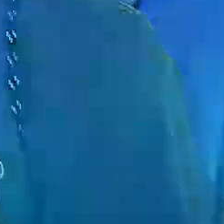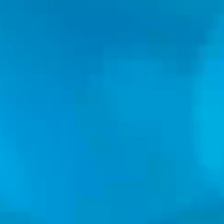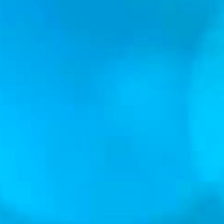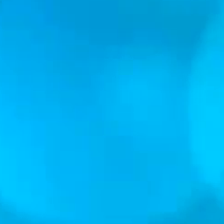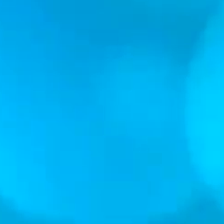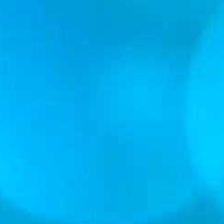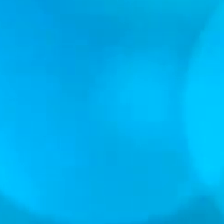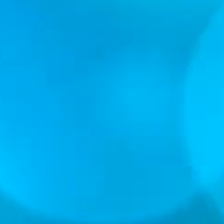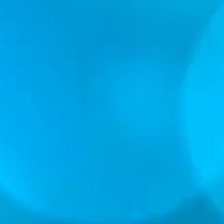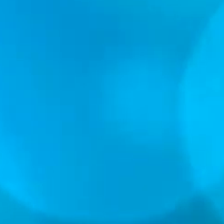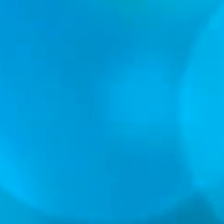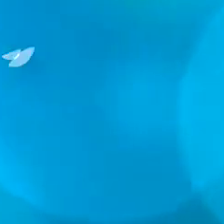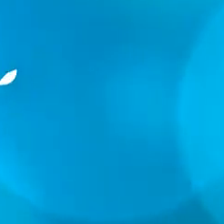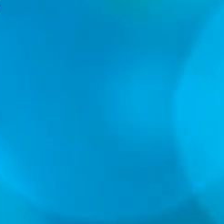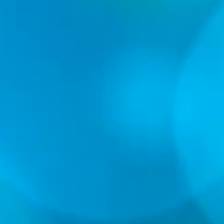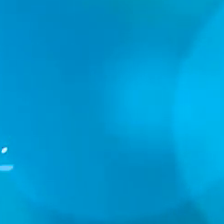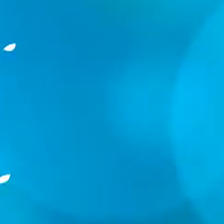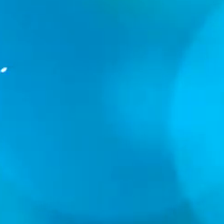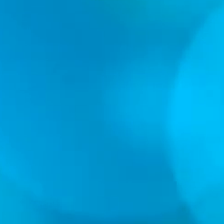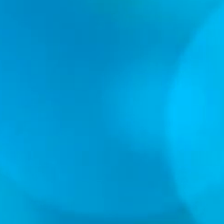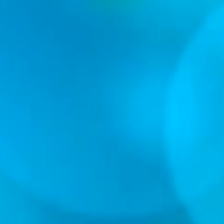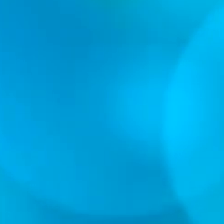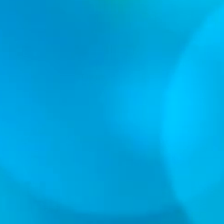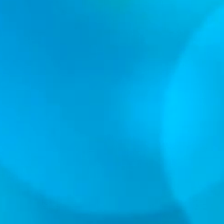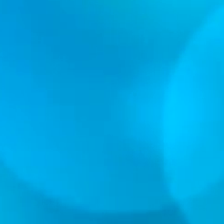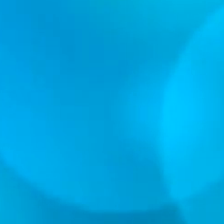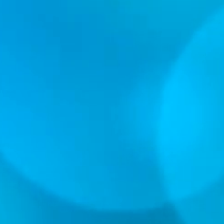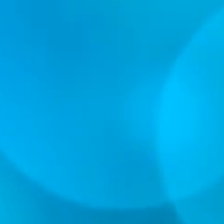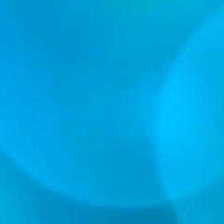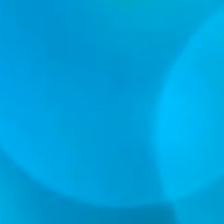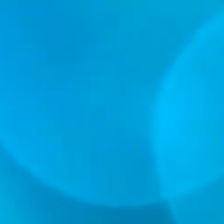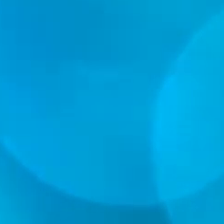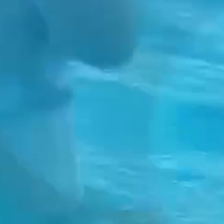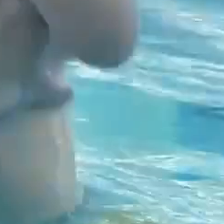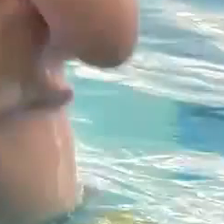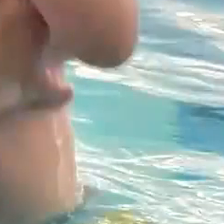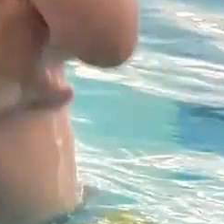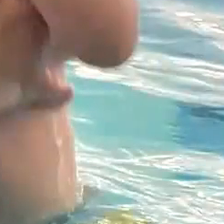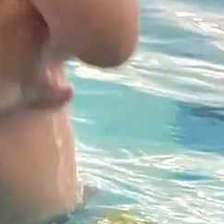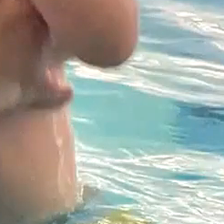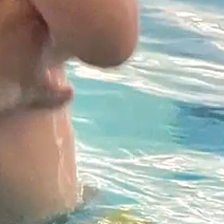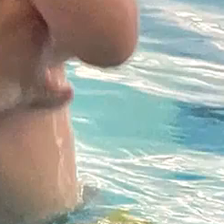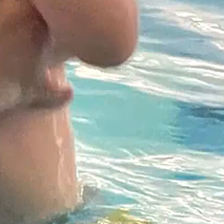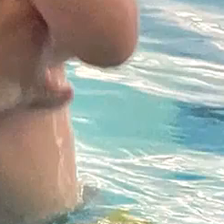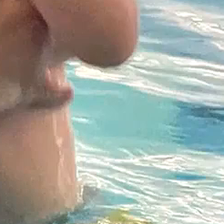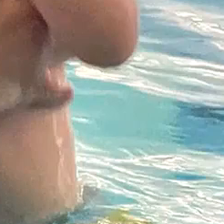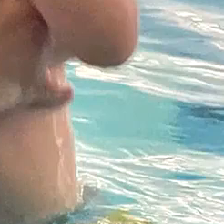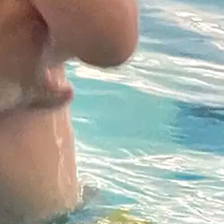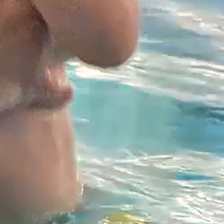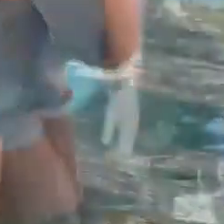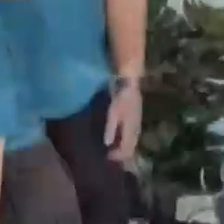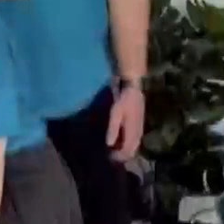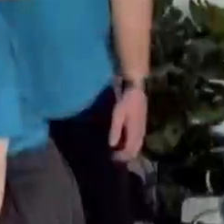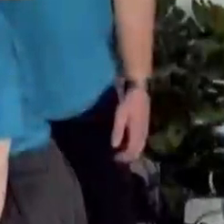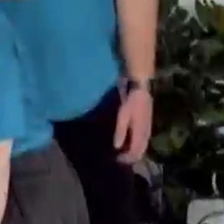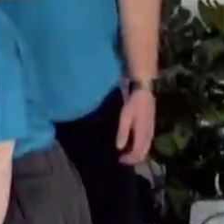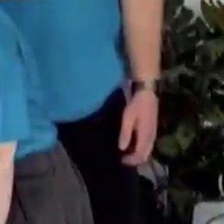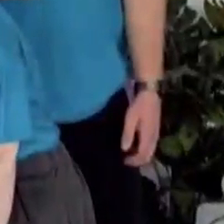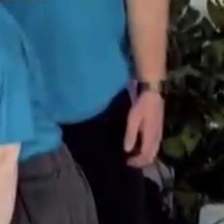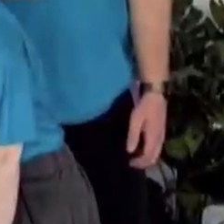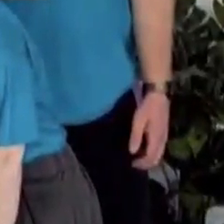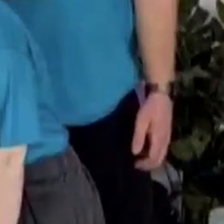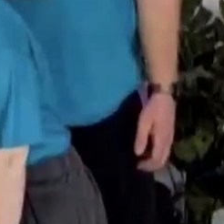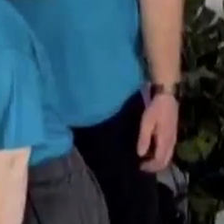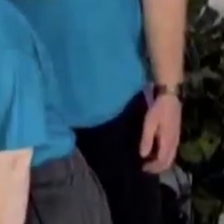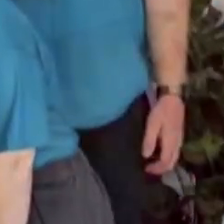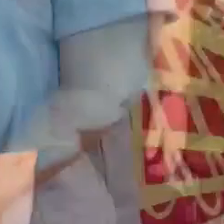raise crucial funding today. Your contribution impacts 19 programs and resources for youth and adults with disabilities in